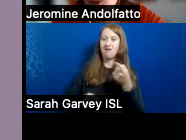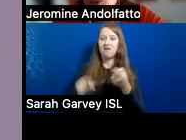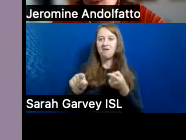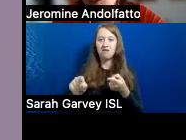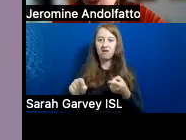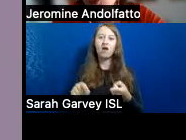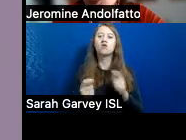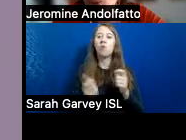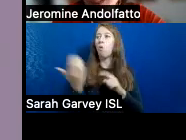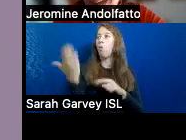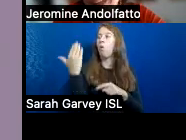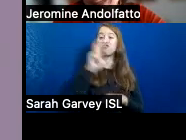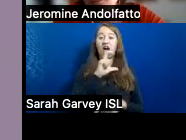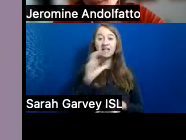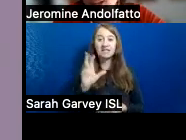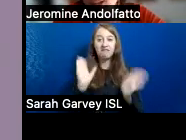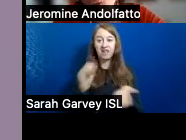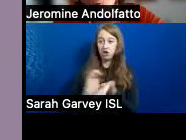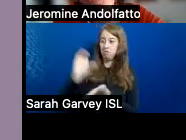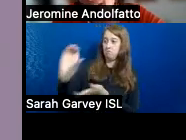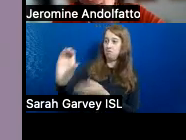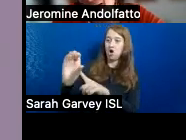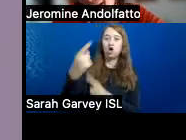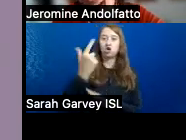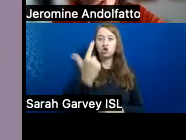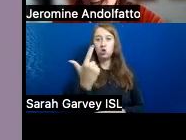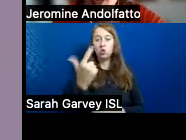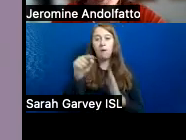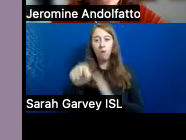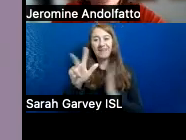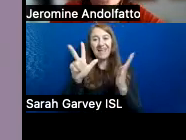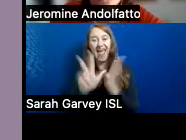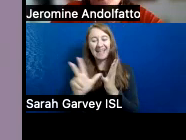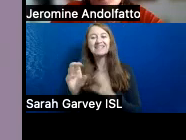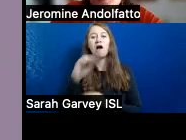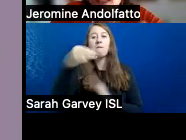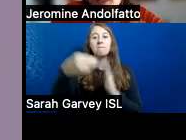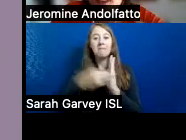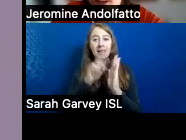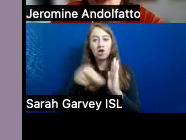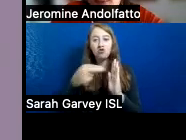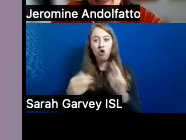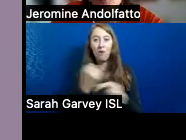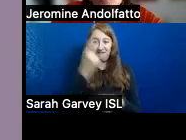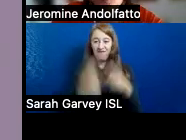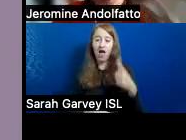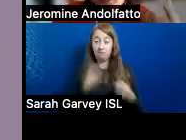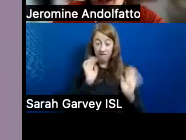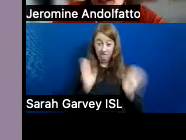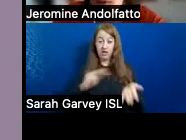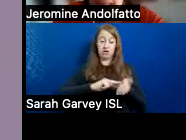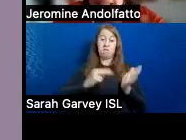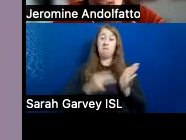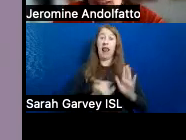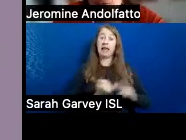paid a total of 2.18 million euros in fine. So you can see that financial penalty, when the parties